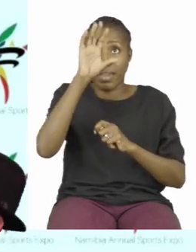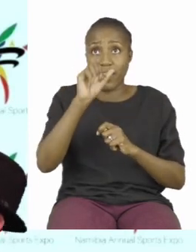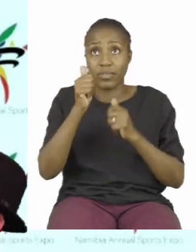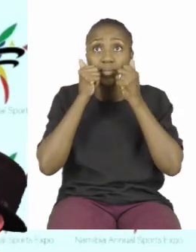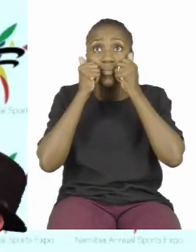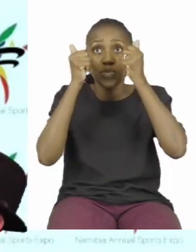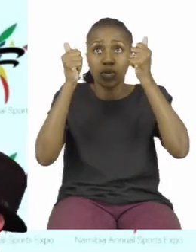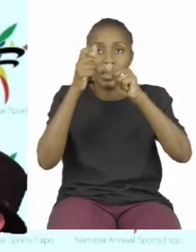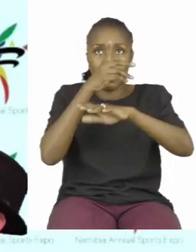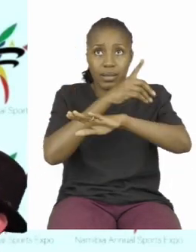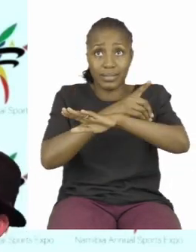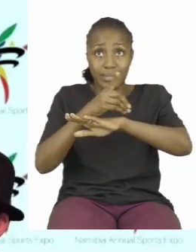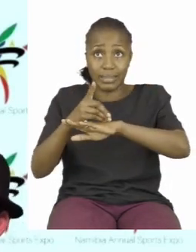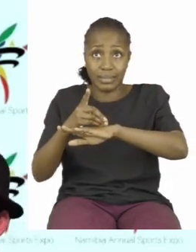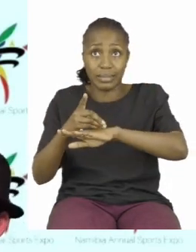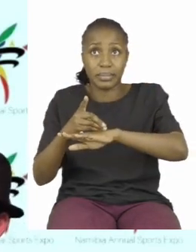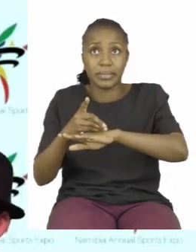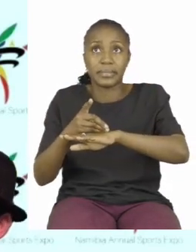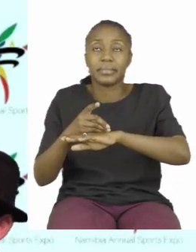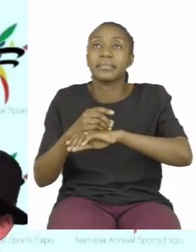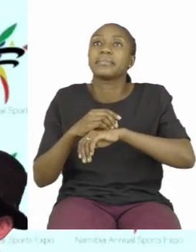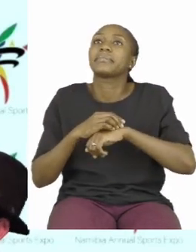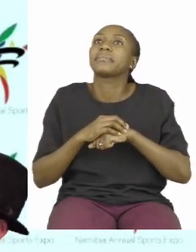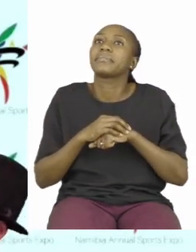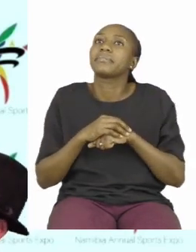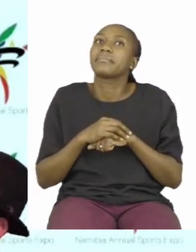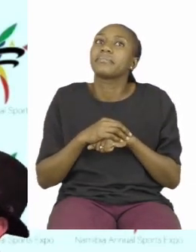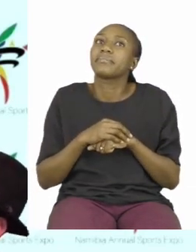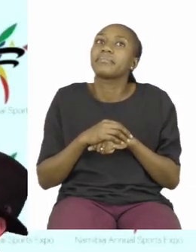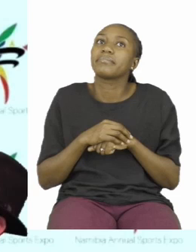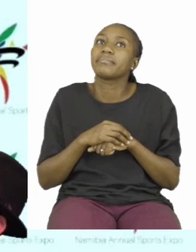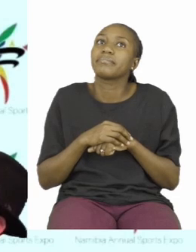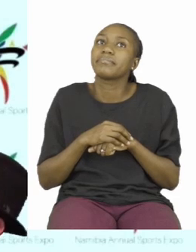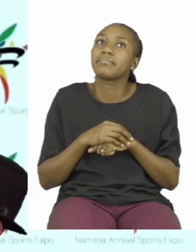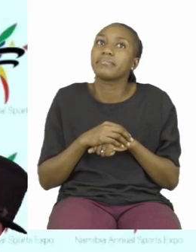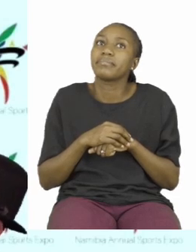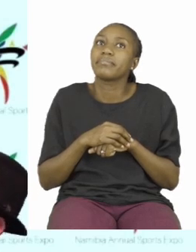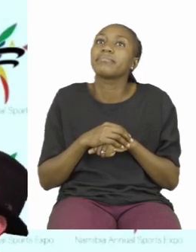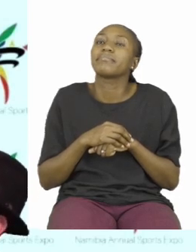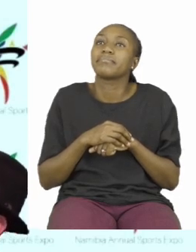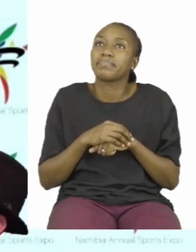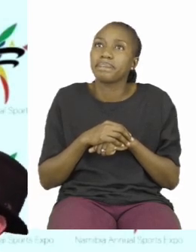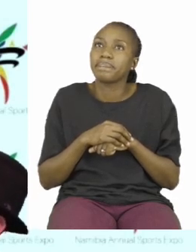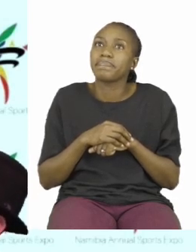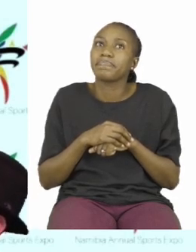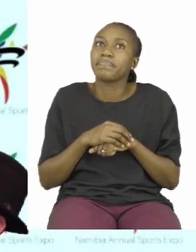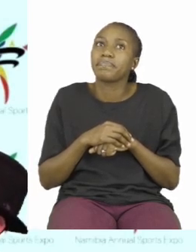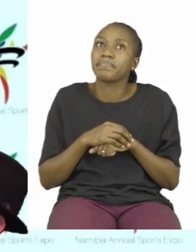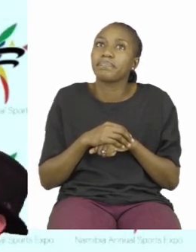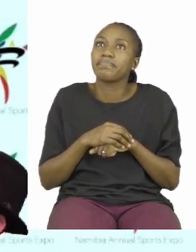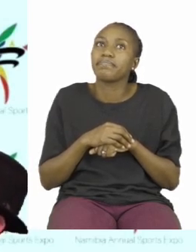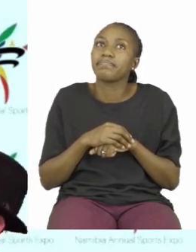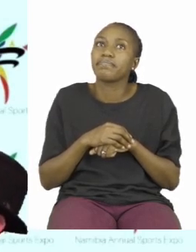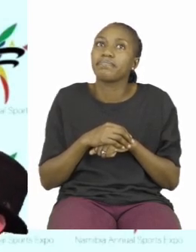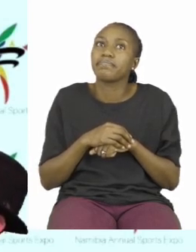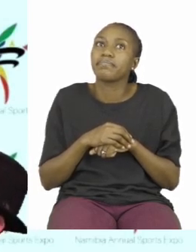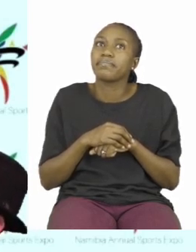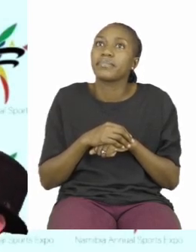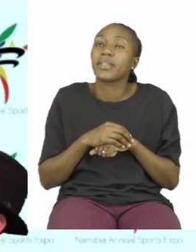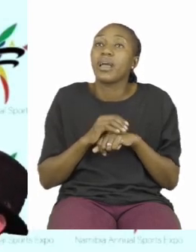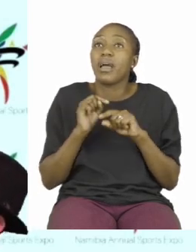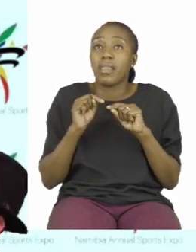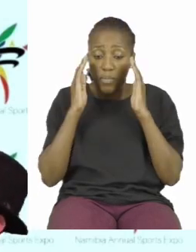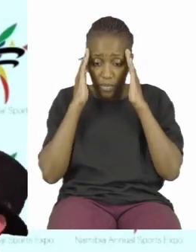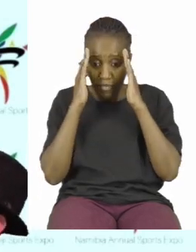in December this year. Okay. So we're coming off the Olympic qualifier, going to African Champs. Yes. Then our focus at